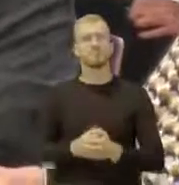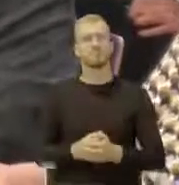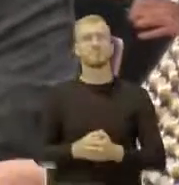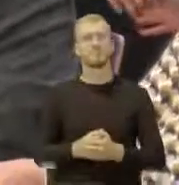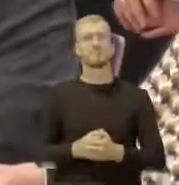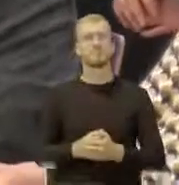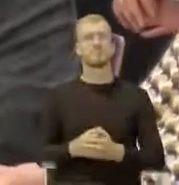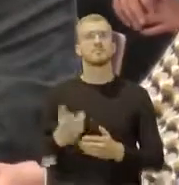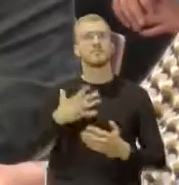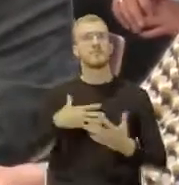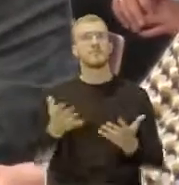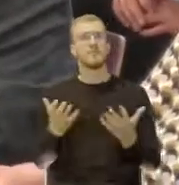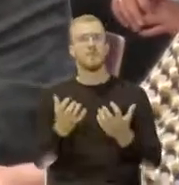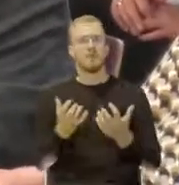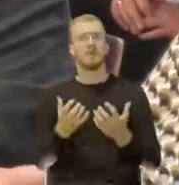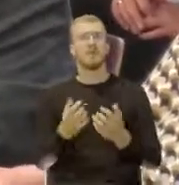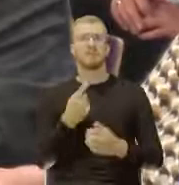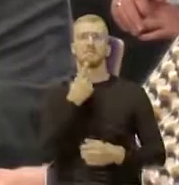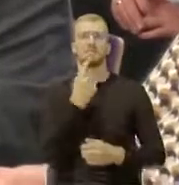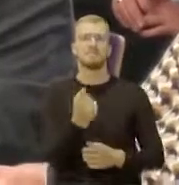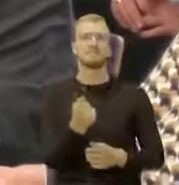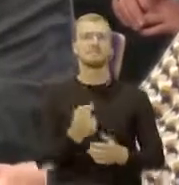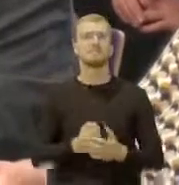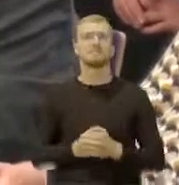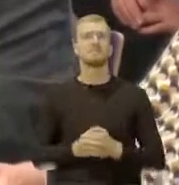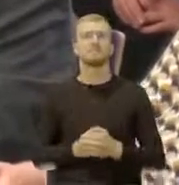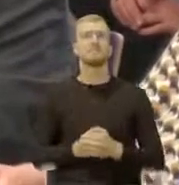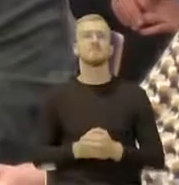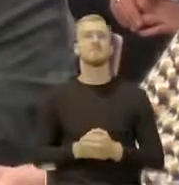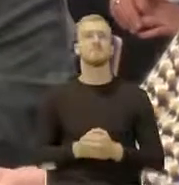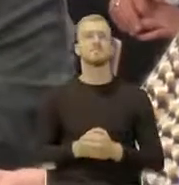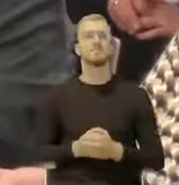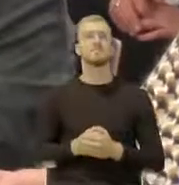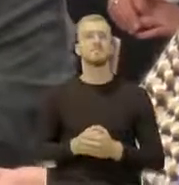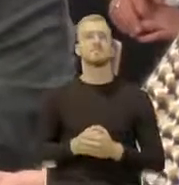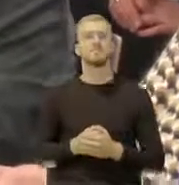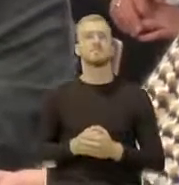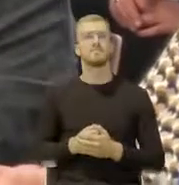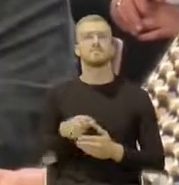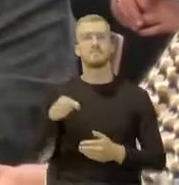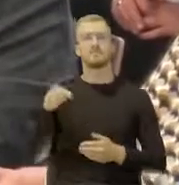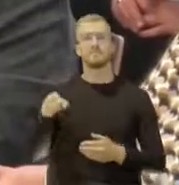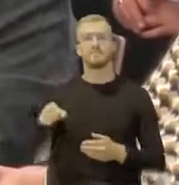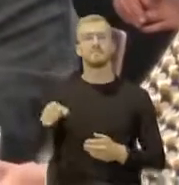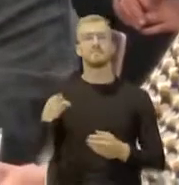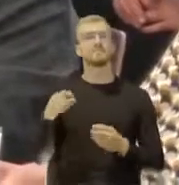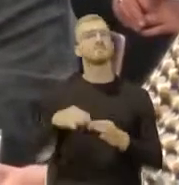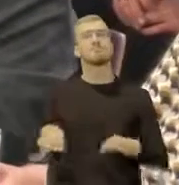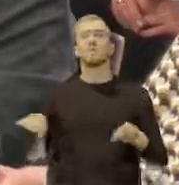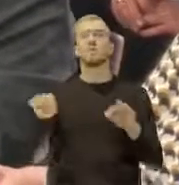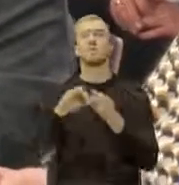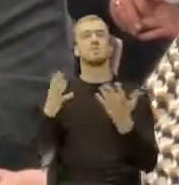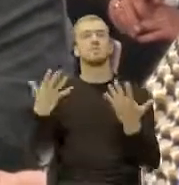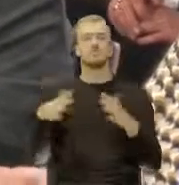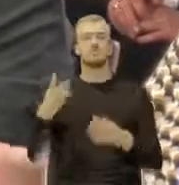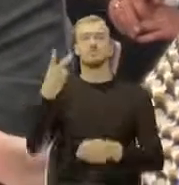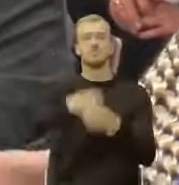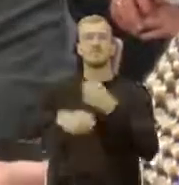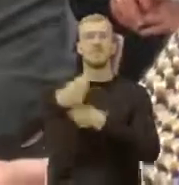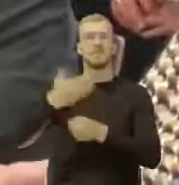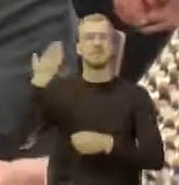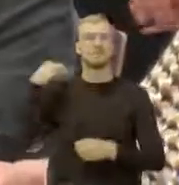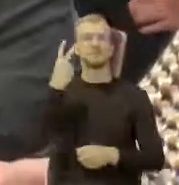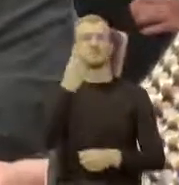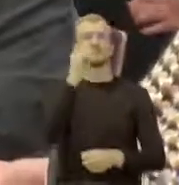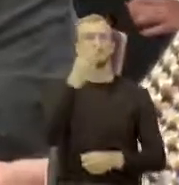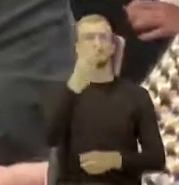it did in April, and as it did when we met in Abu Dhabi in 2020, before our world changed